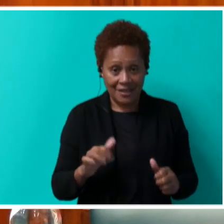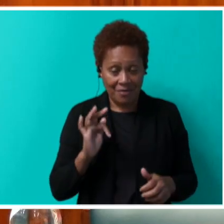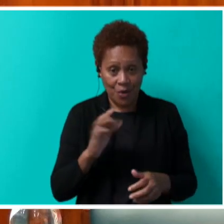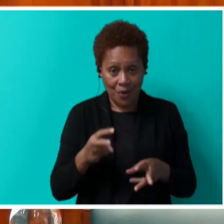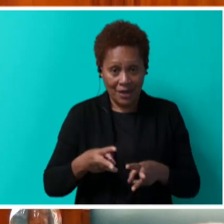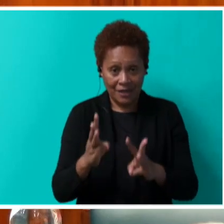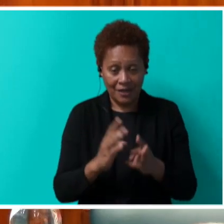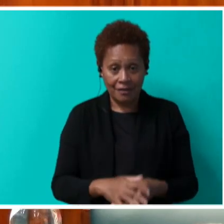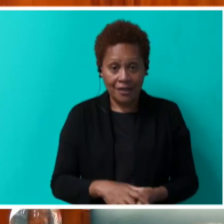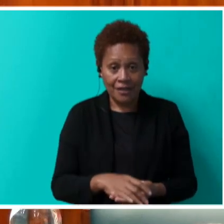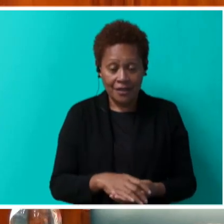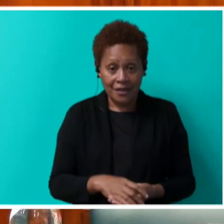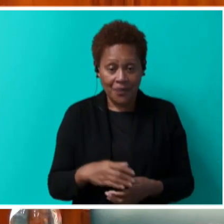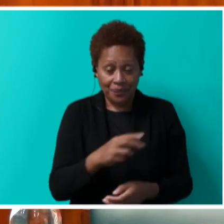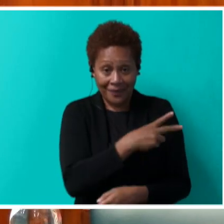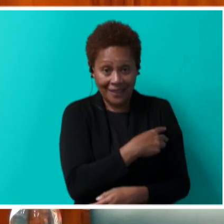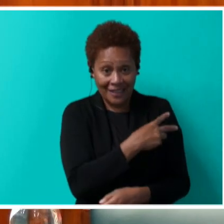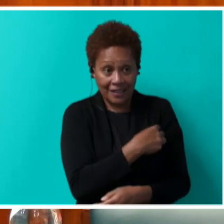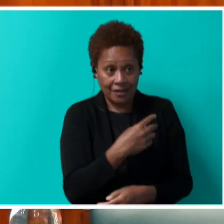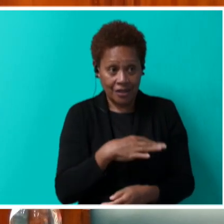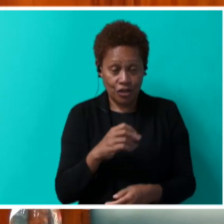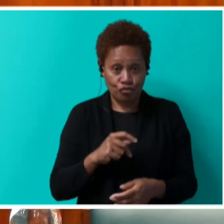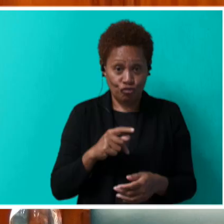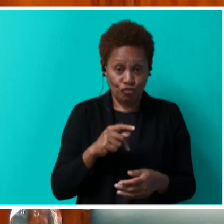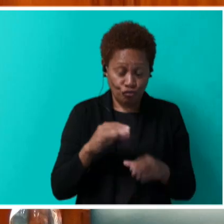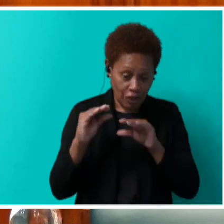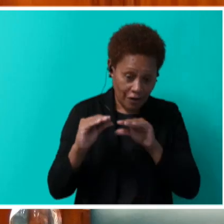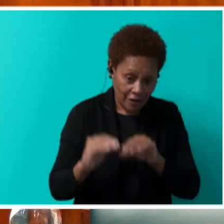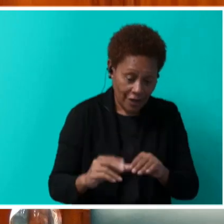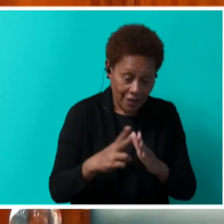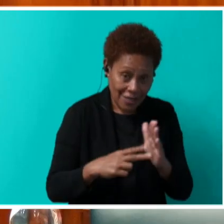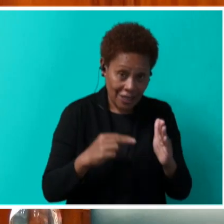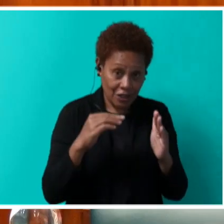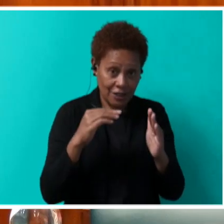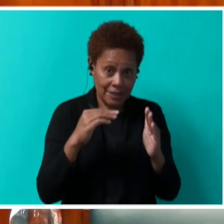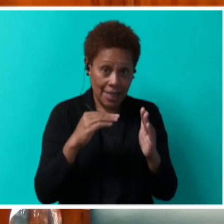Biosecurity of Fiji, Pacific Trade Investment, New Zealand, and our valued